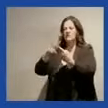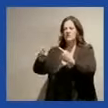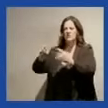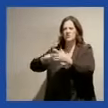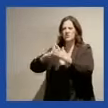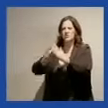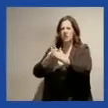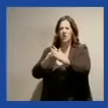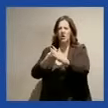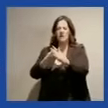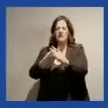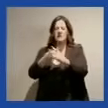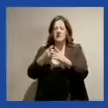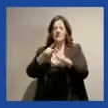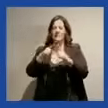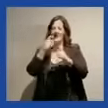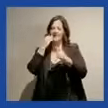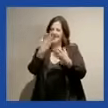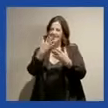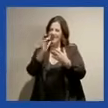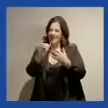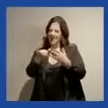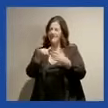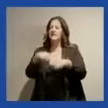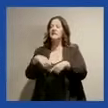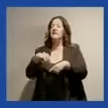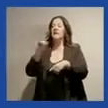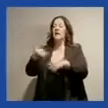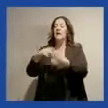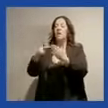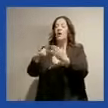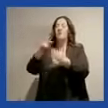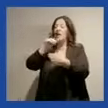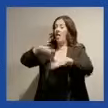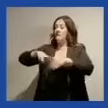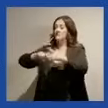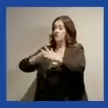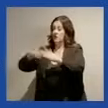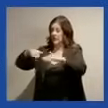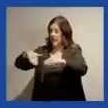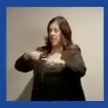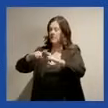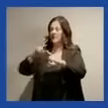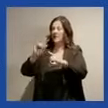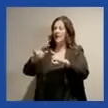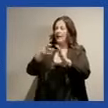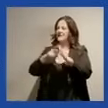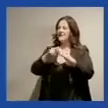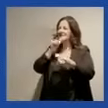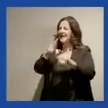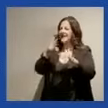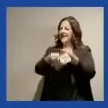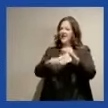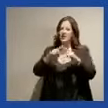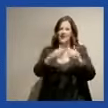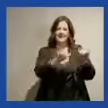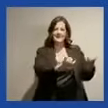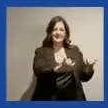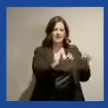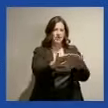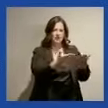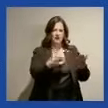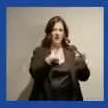in, and this is a good example, a program that's not in effect yet. So it's not a cut to an existing service that's being